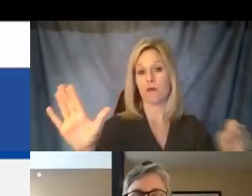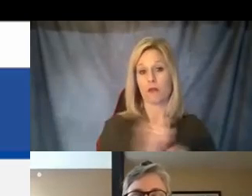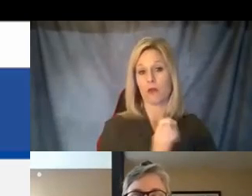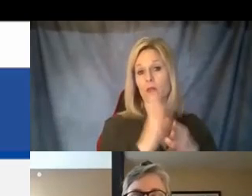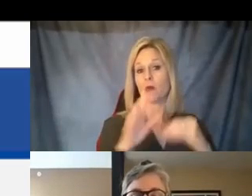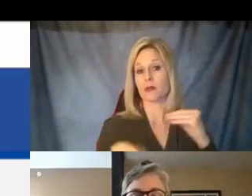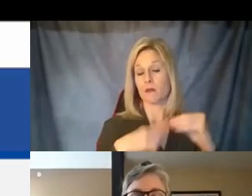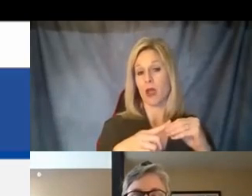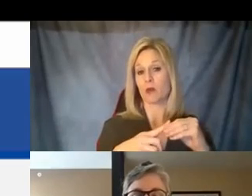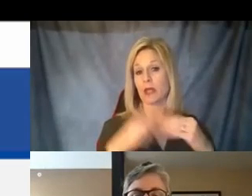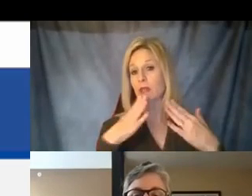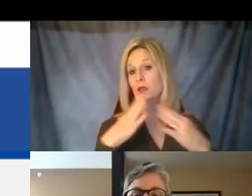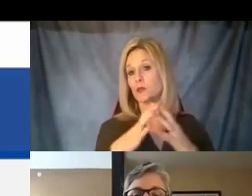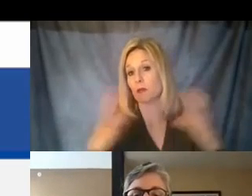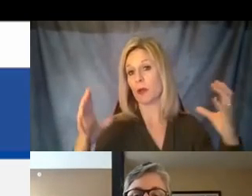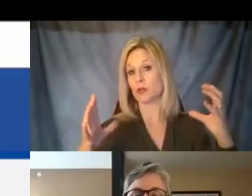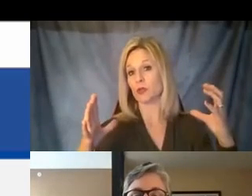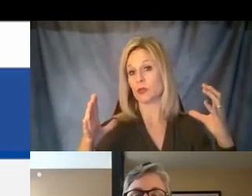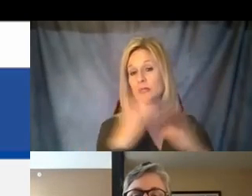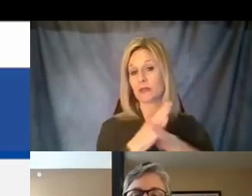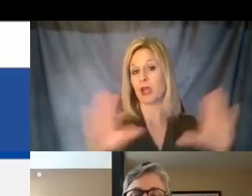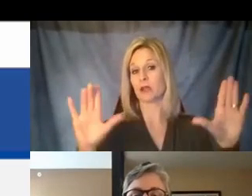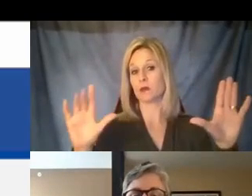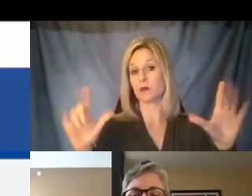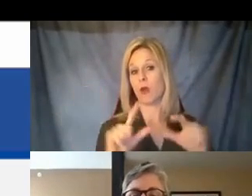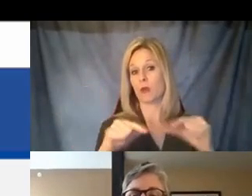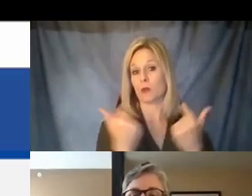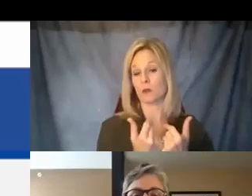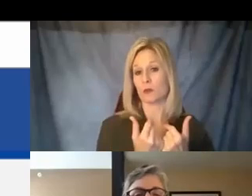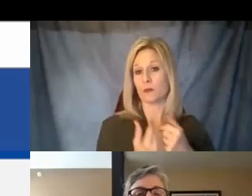sir. All right, so I'm going to break you into small groups.